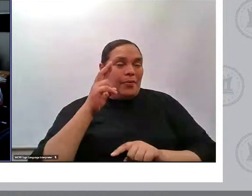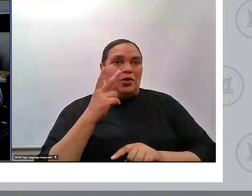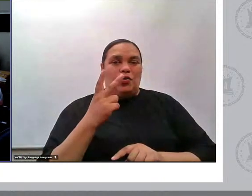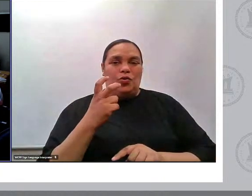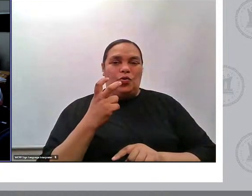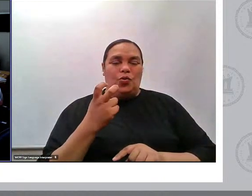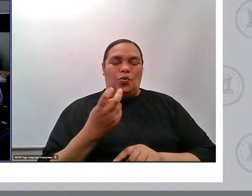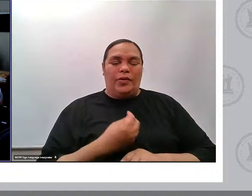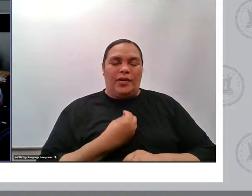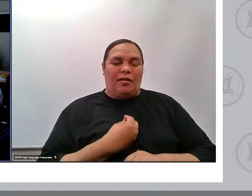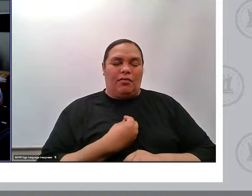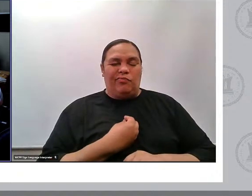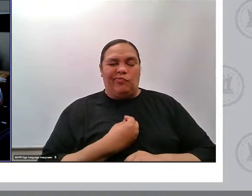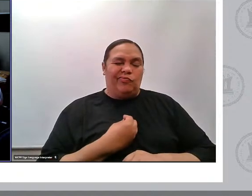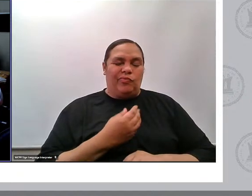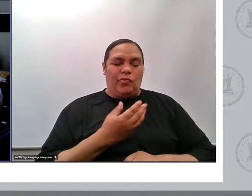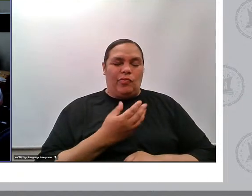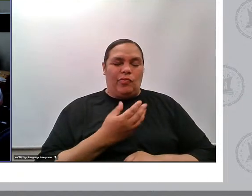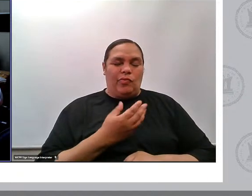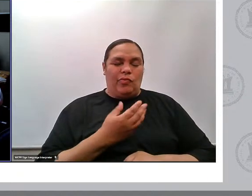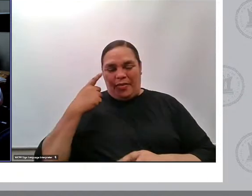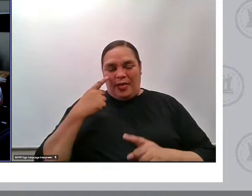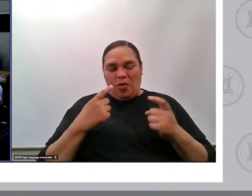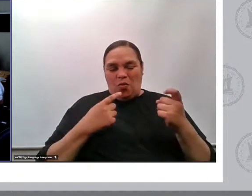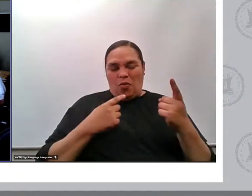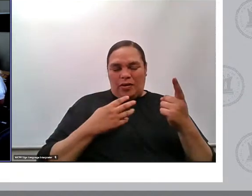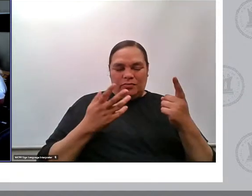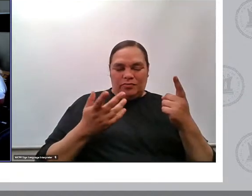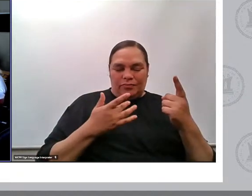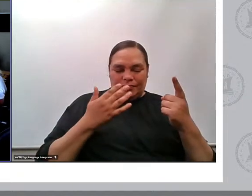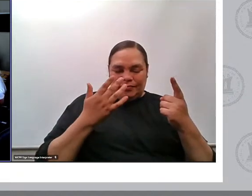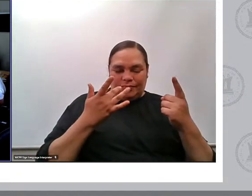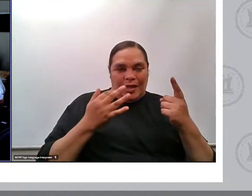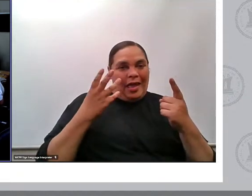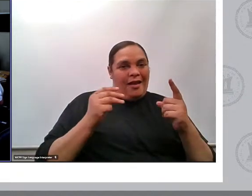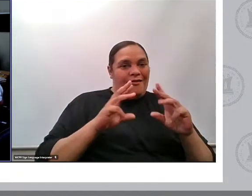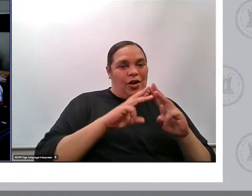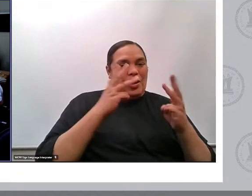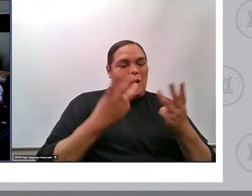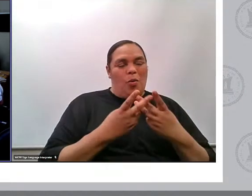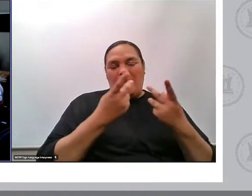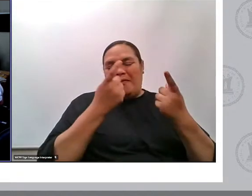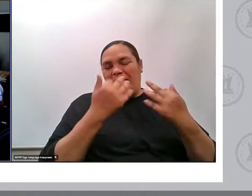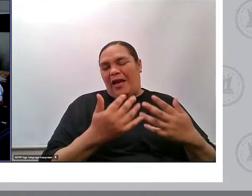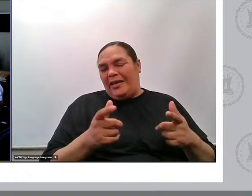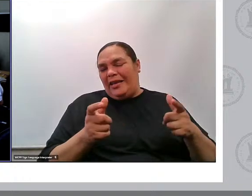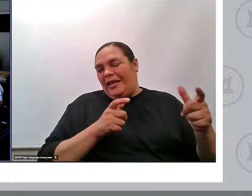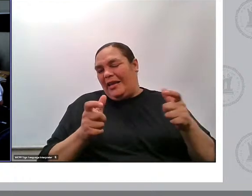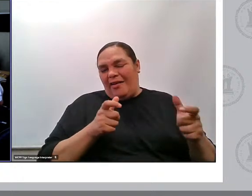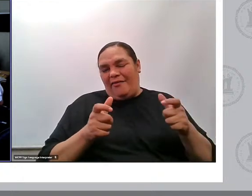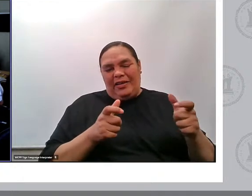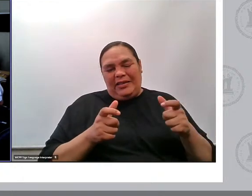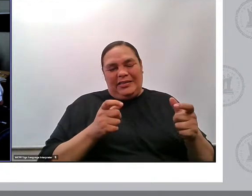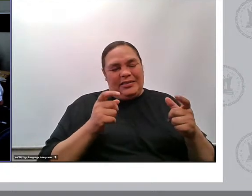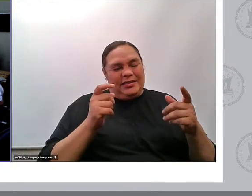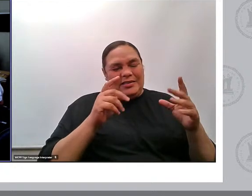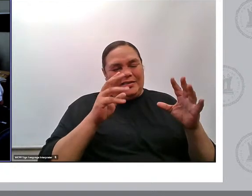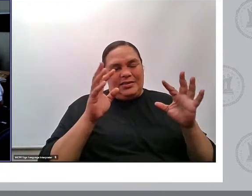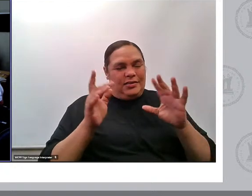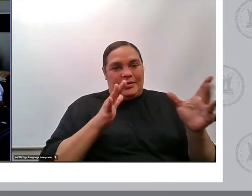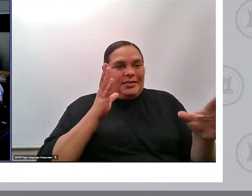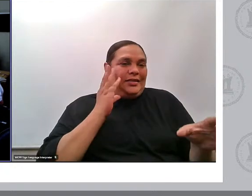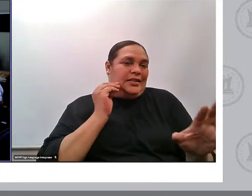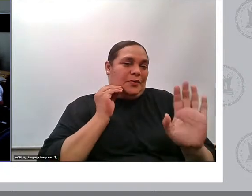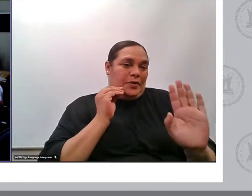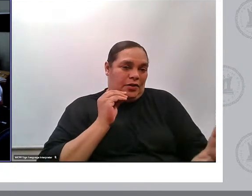young women, I think one had some global finance governance, financial governance